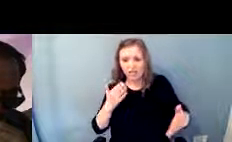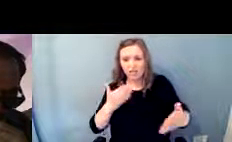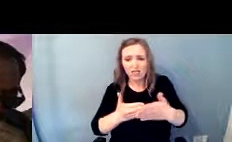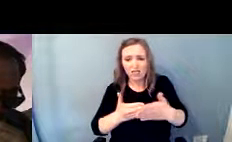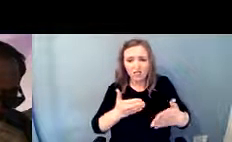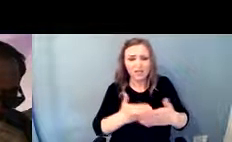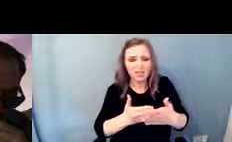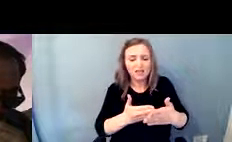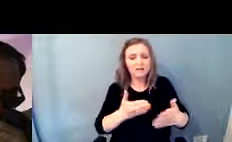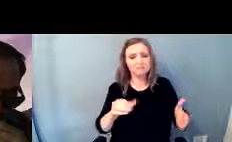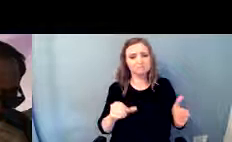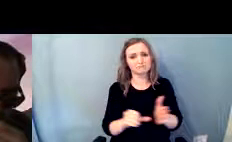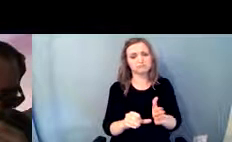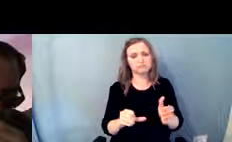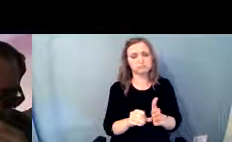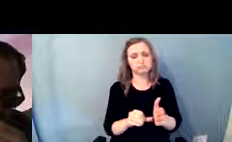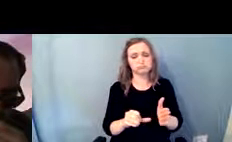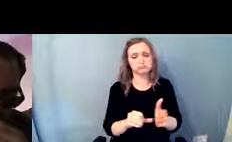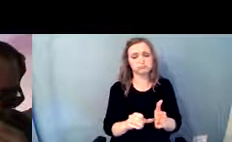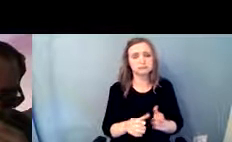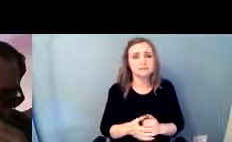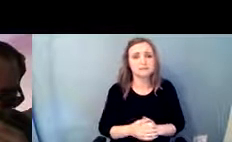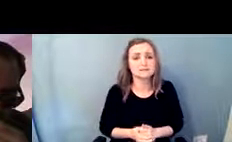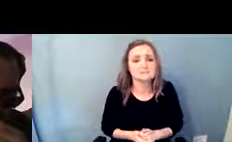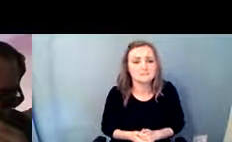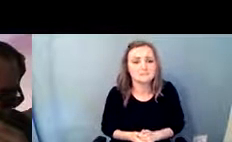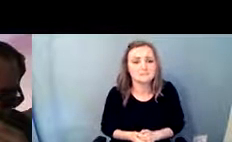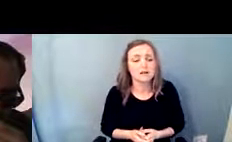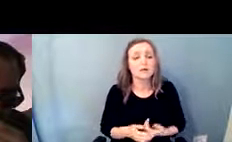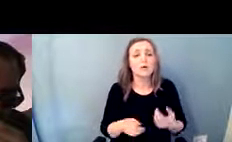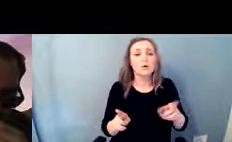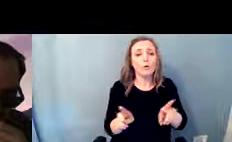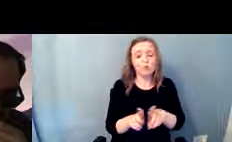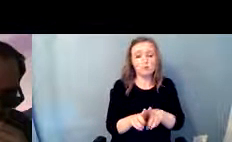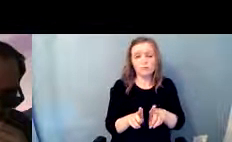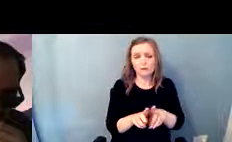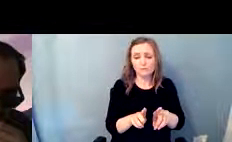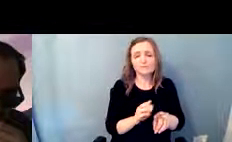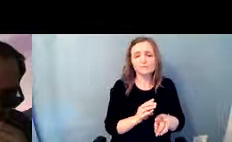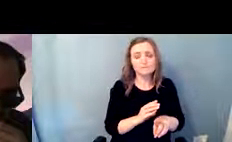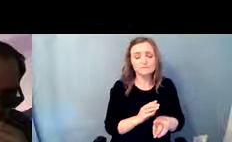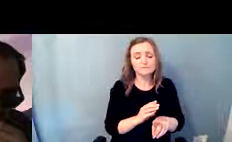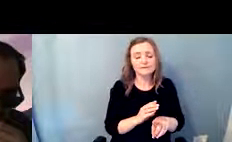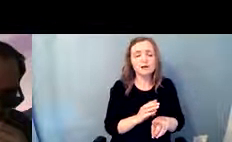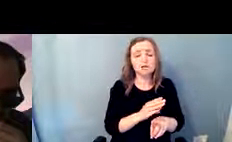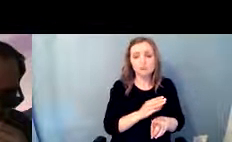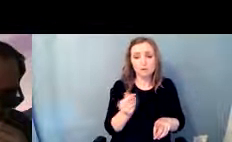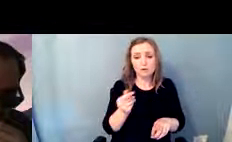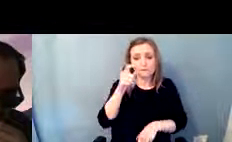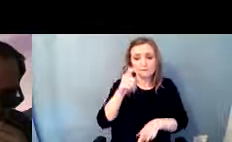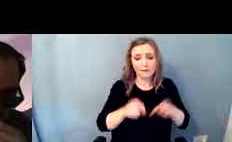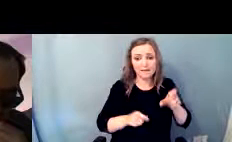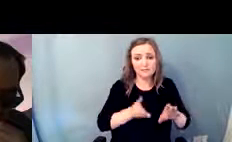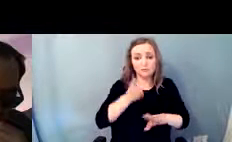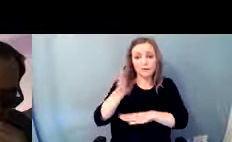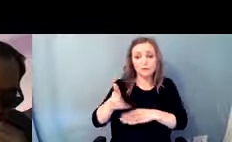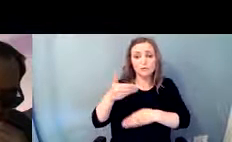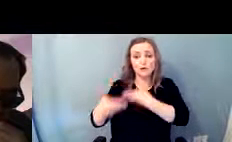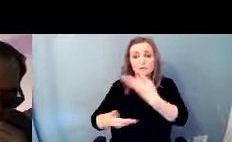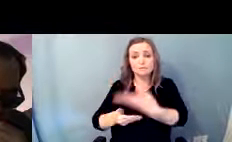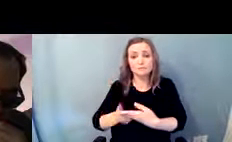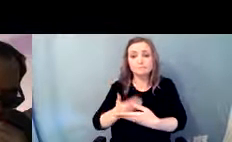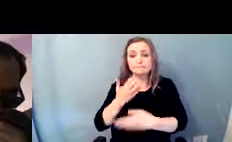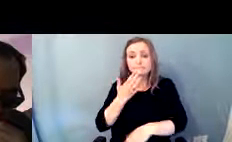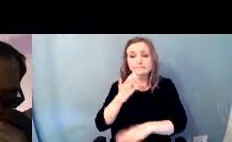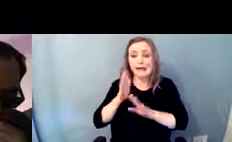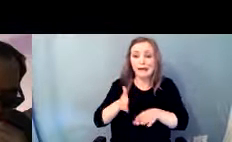made an effort to quickly put in measures to ensure that patients having to go to hospital were safe.